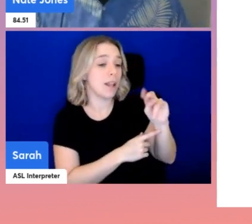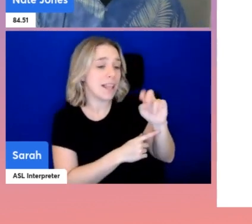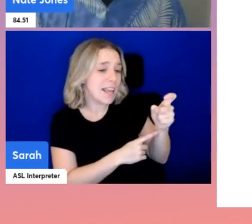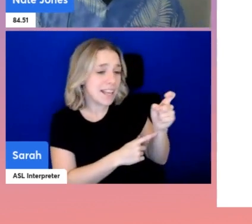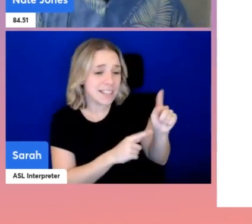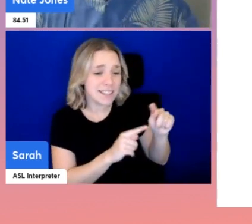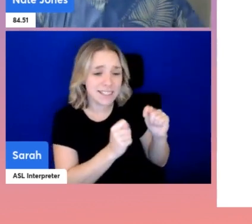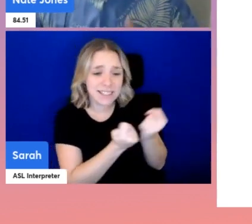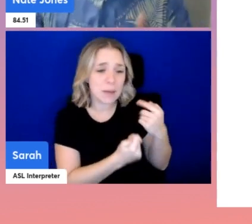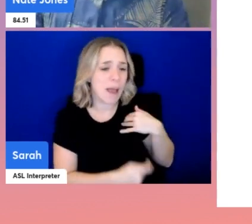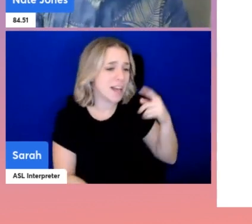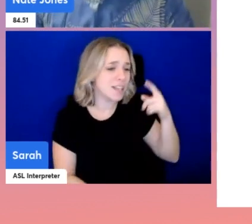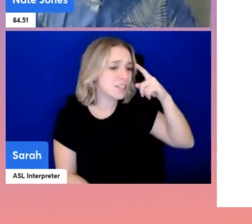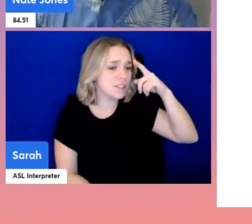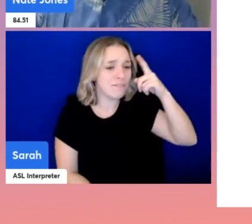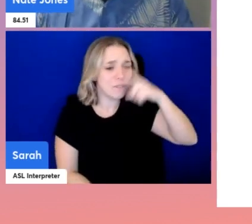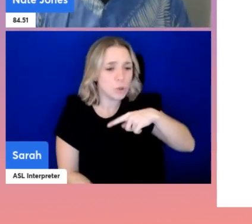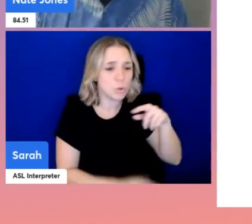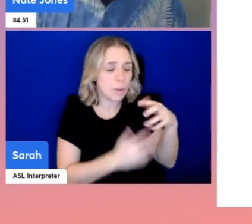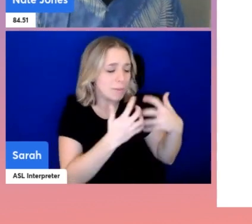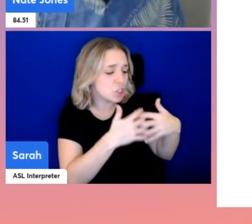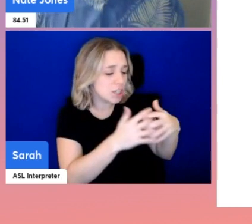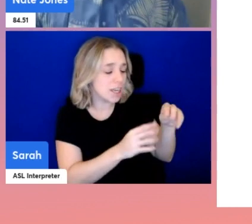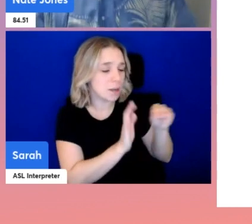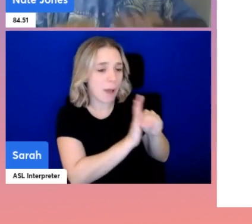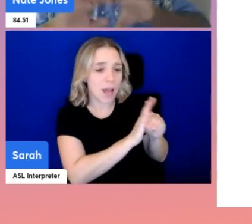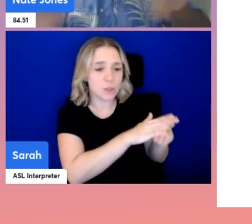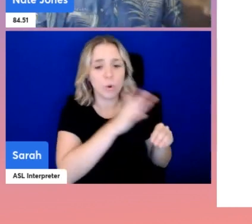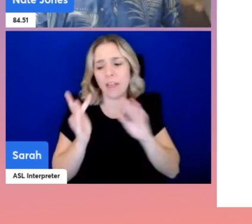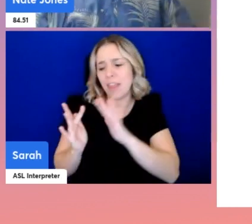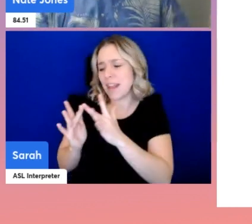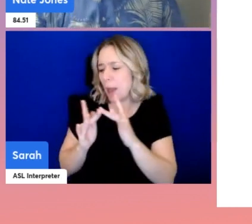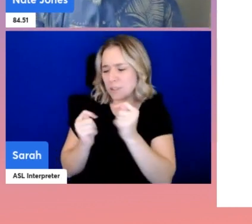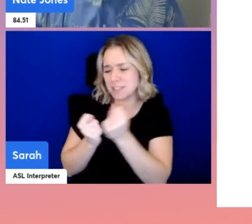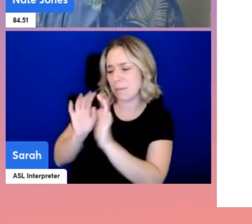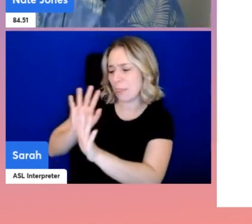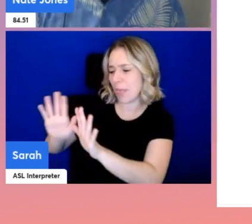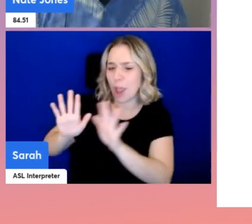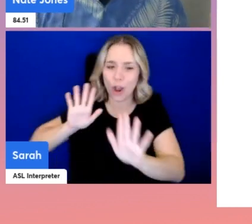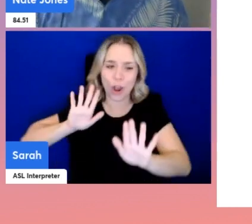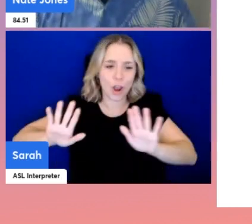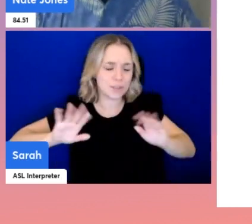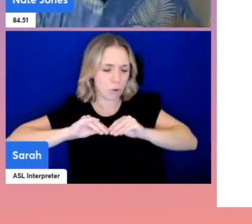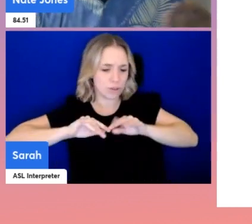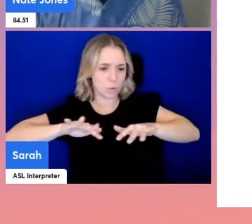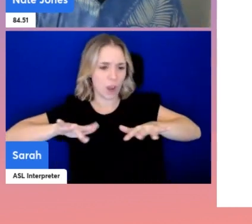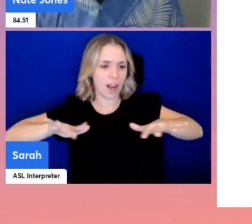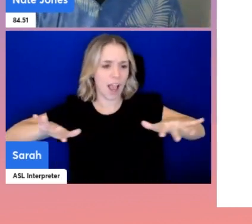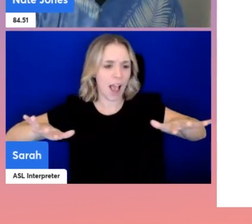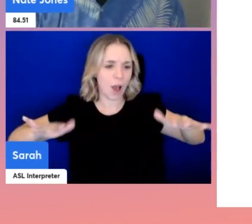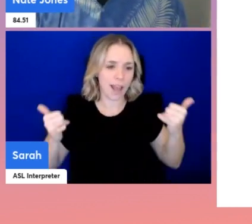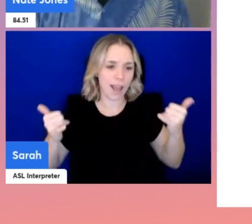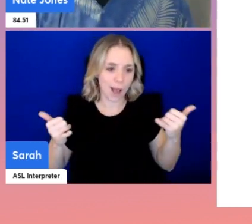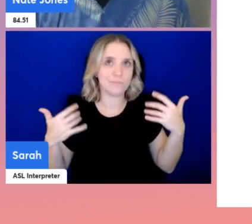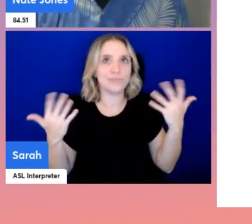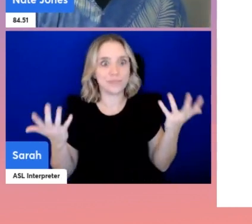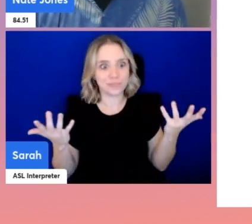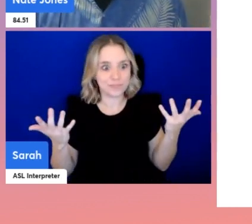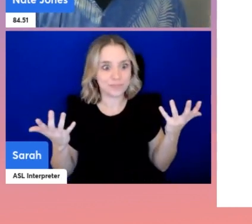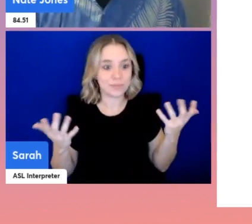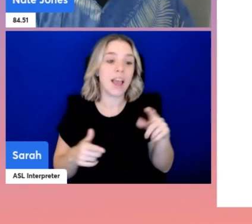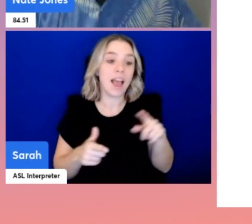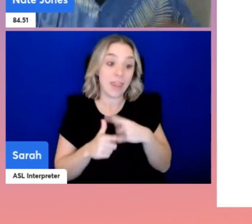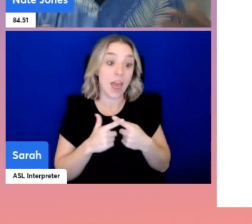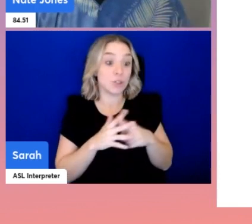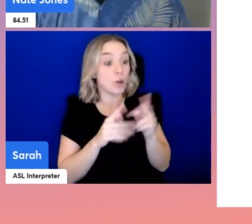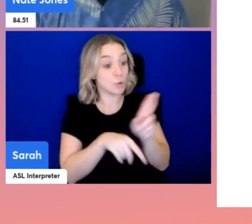virtual machine module. You've got the network team working on their stuff, right? So it's more spread out. At the same time, we started using Terraform